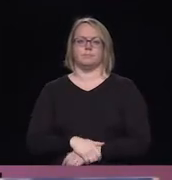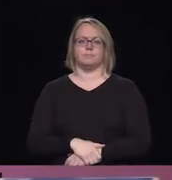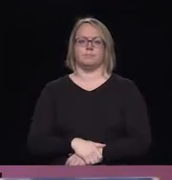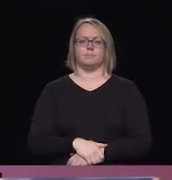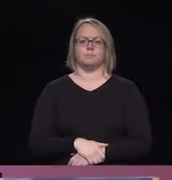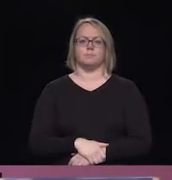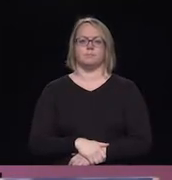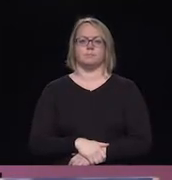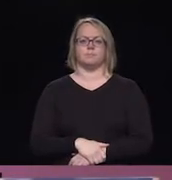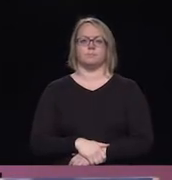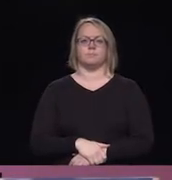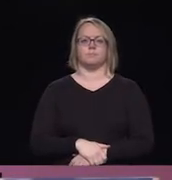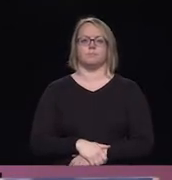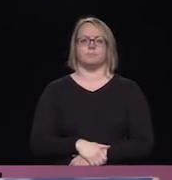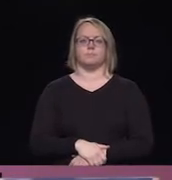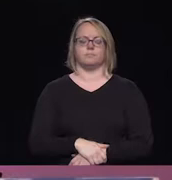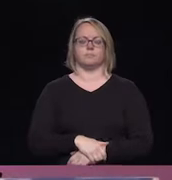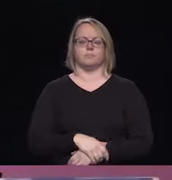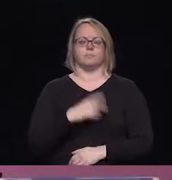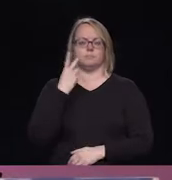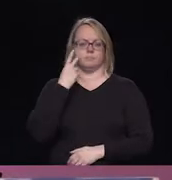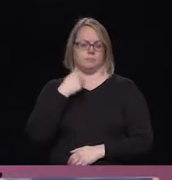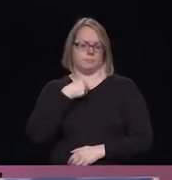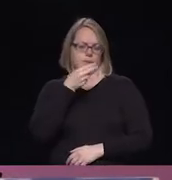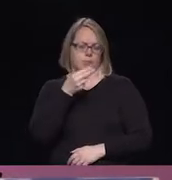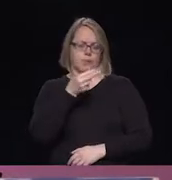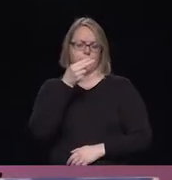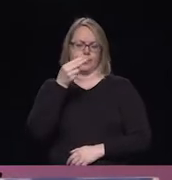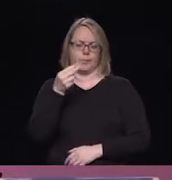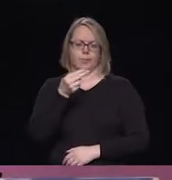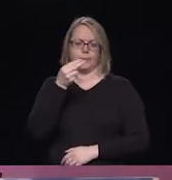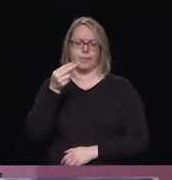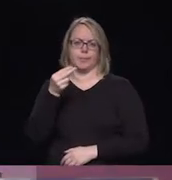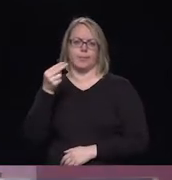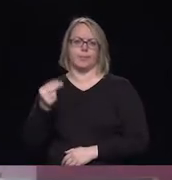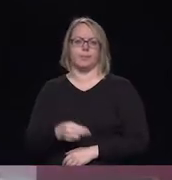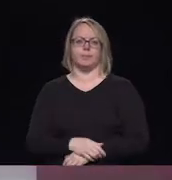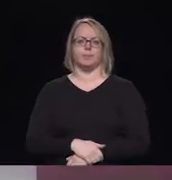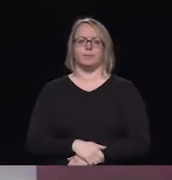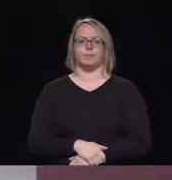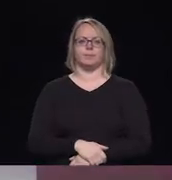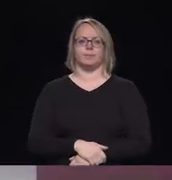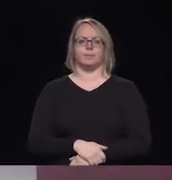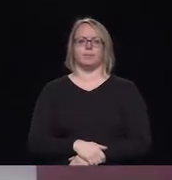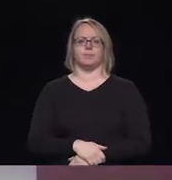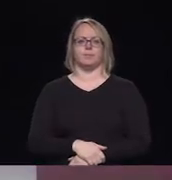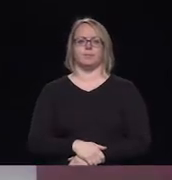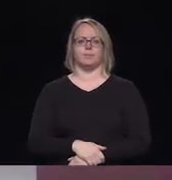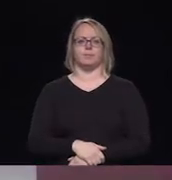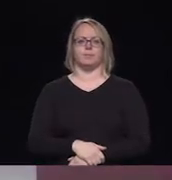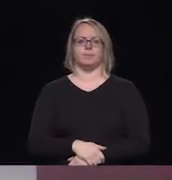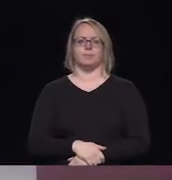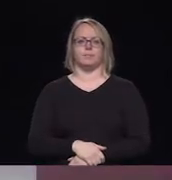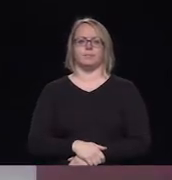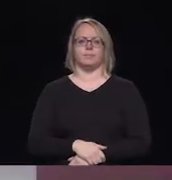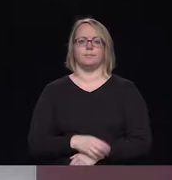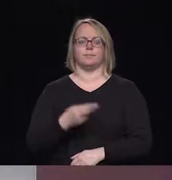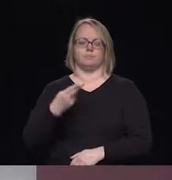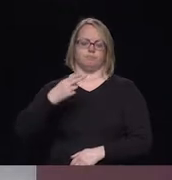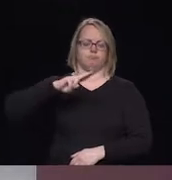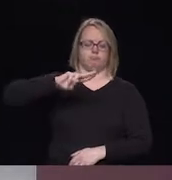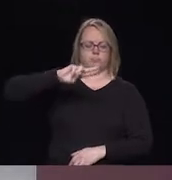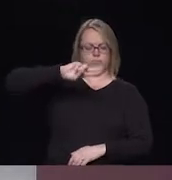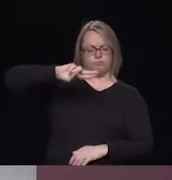touching the canvas, very little pressure, rolling and rolling. Go ahead and fill it in